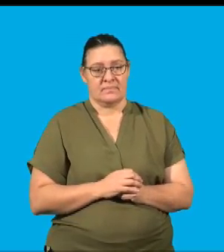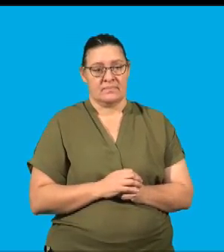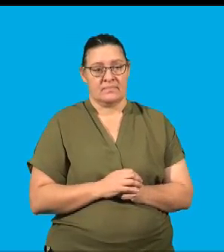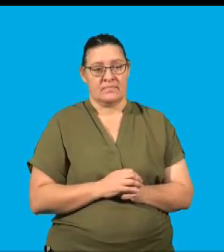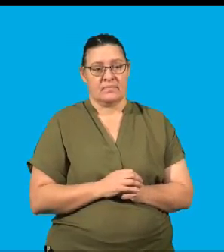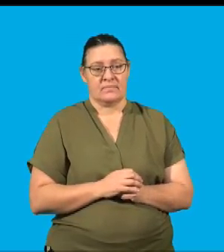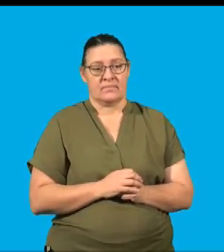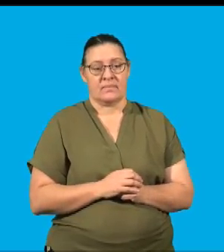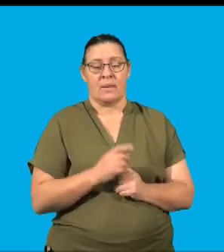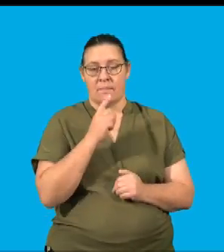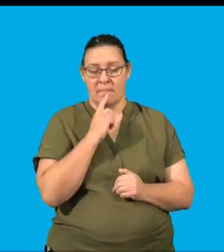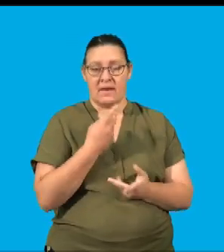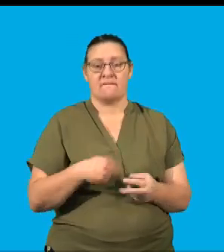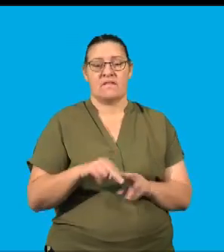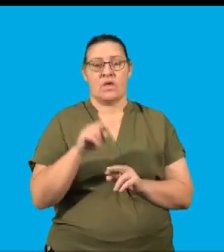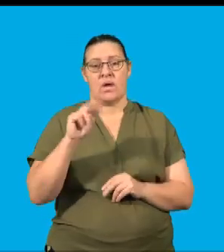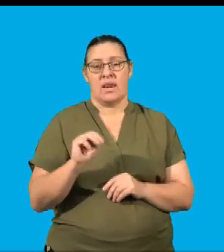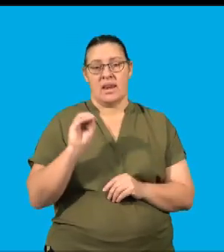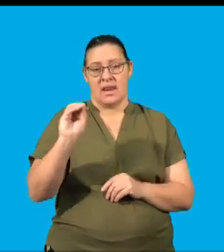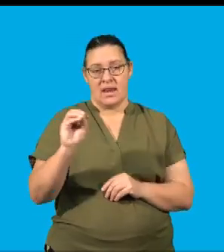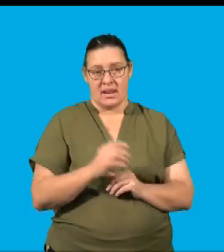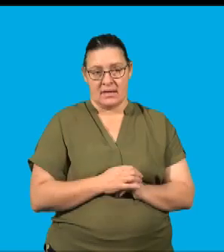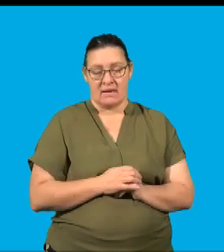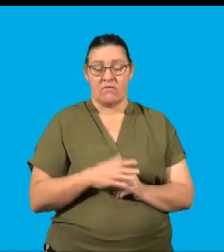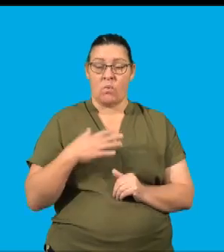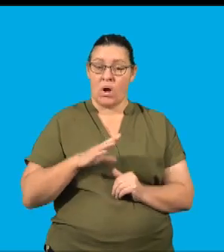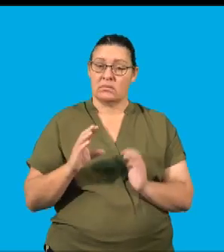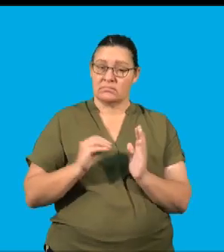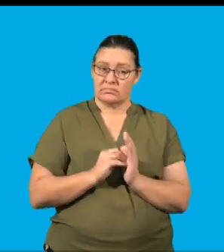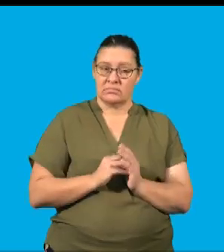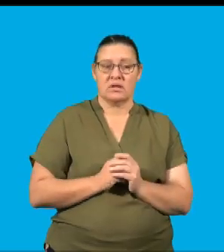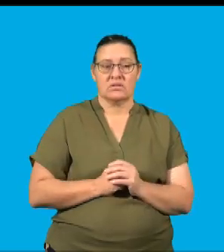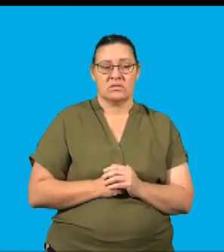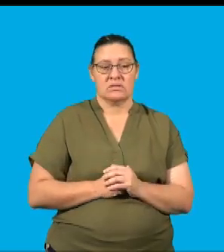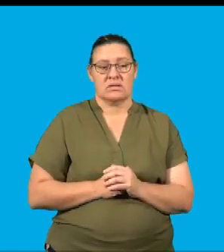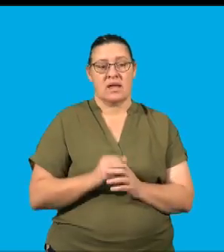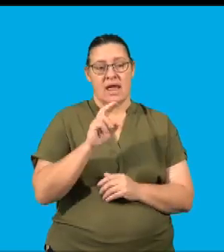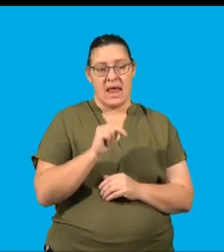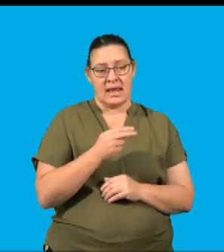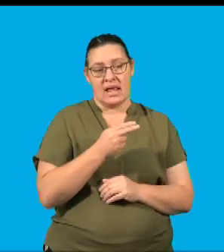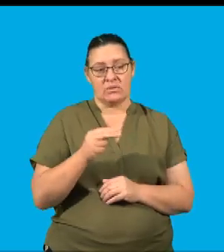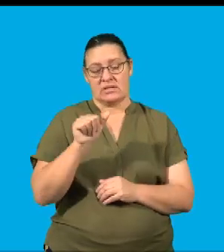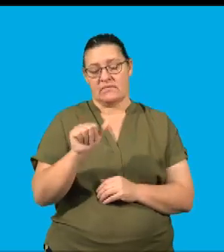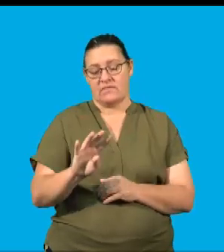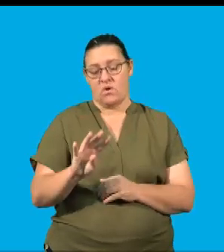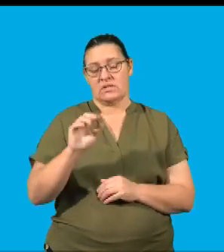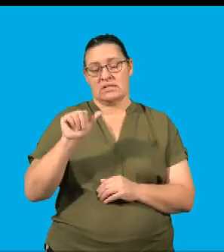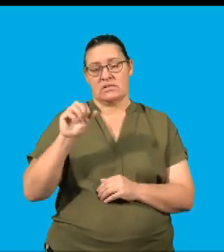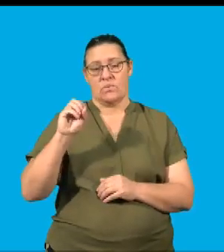4,603. This is the value of n. If you want to write it correctly, you can just say n equals